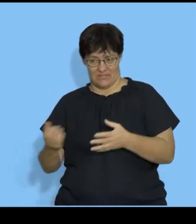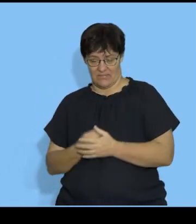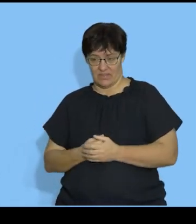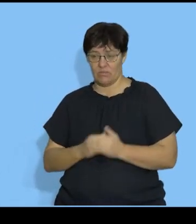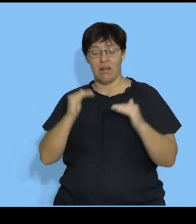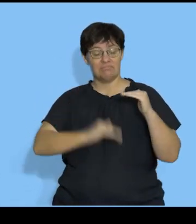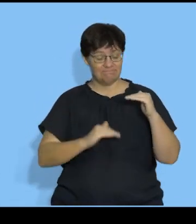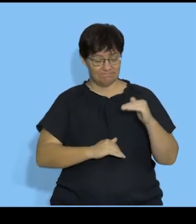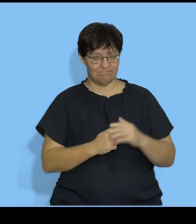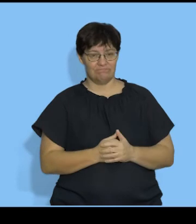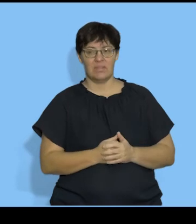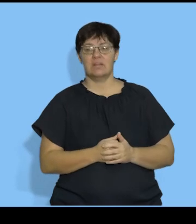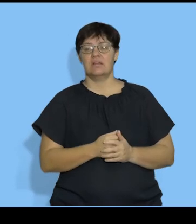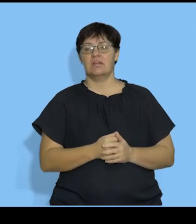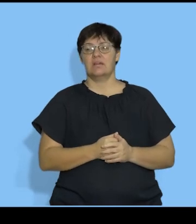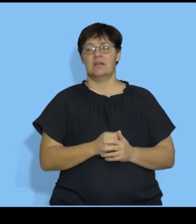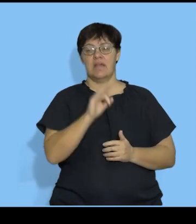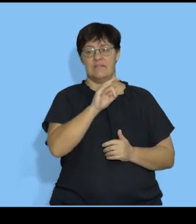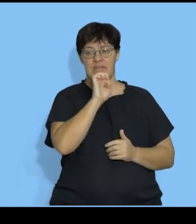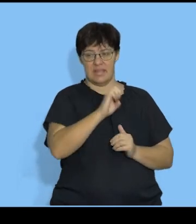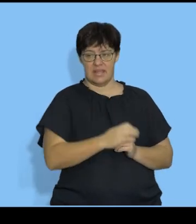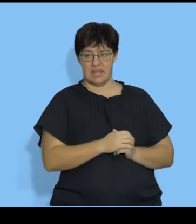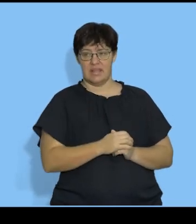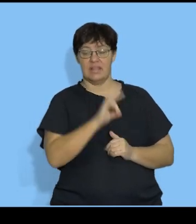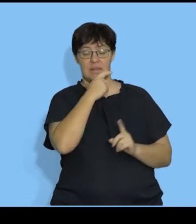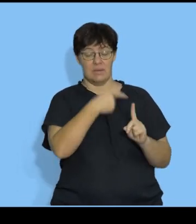is going to be iron 3 plus